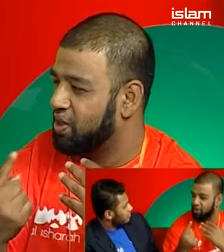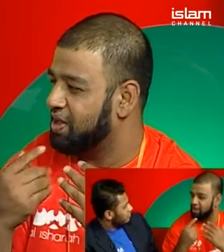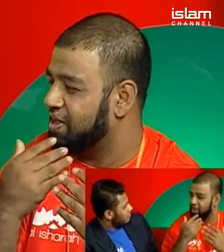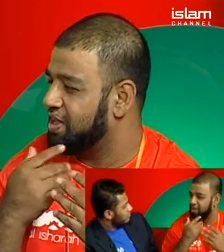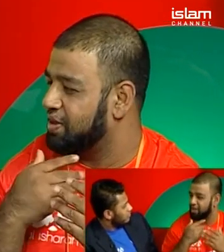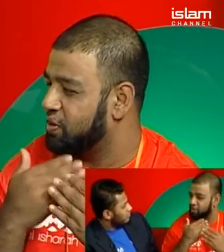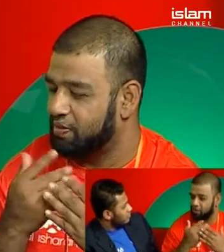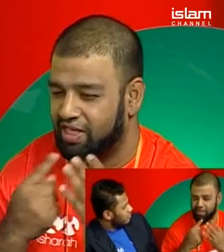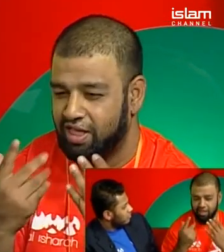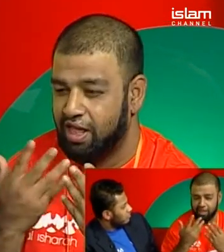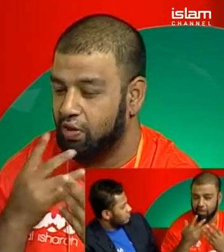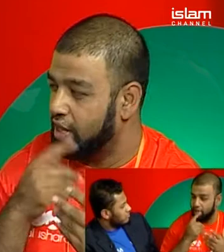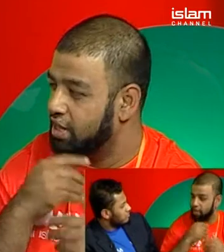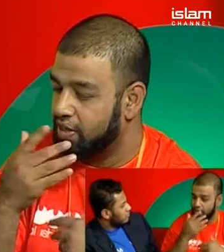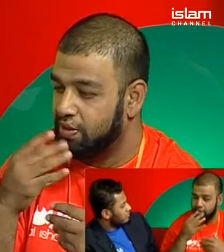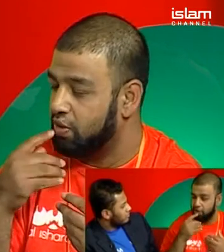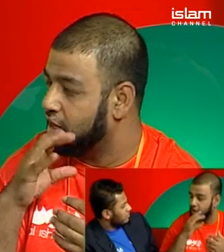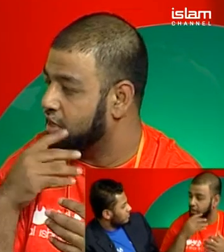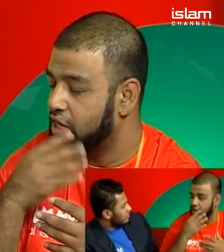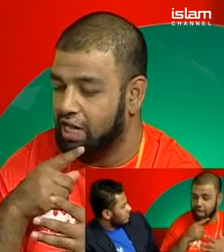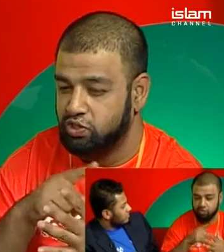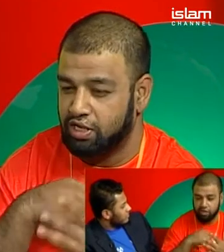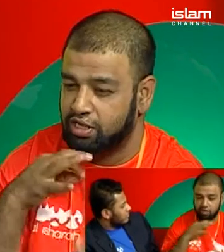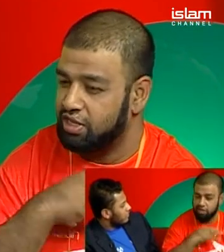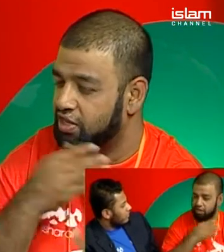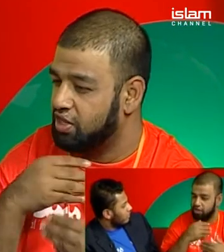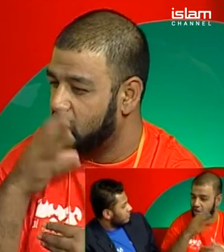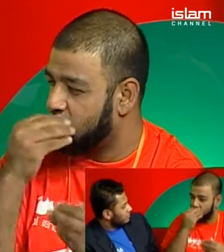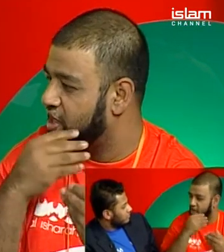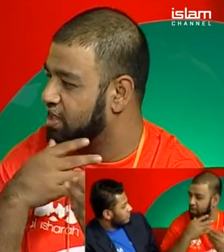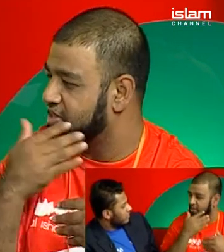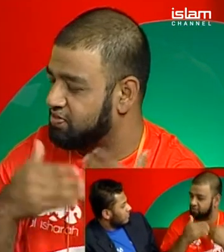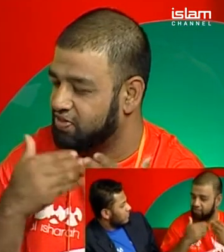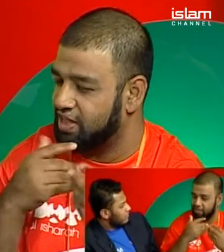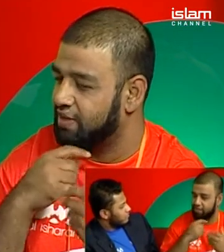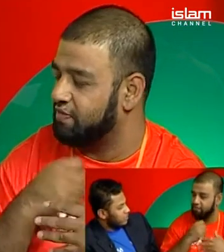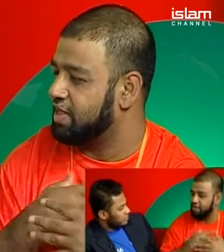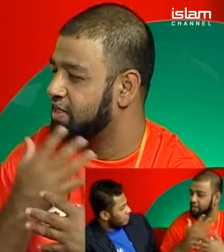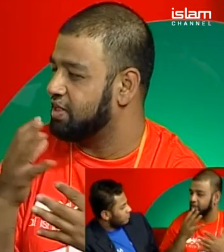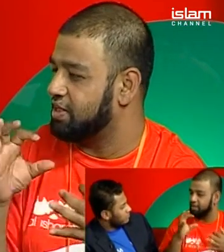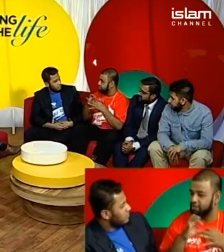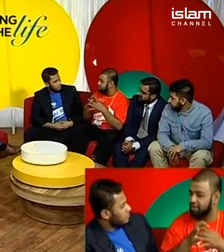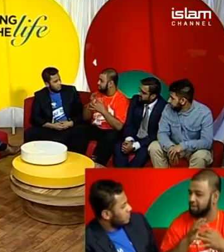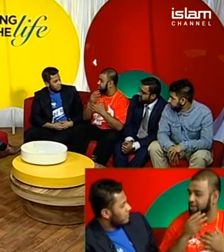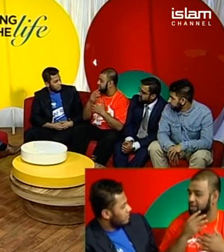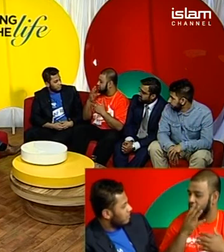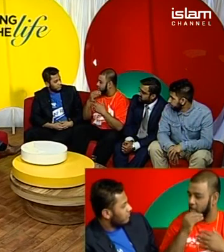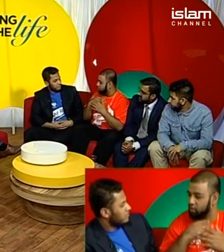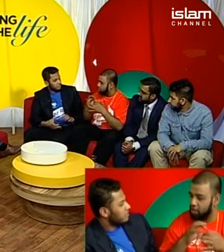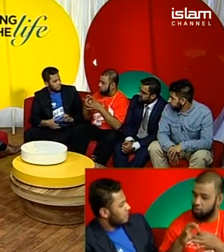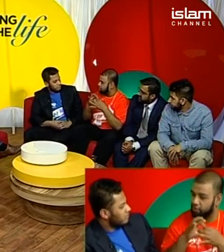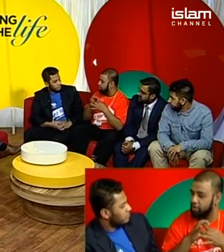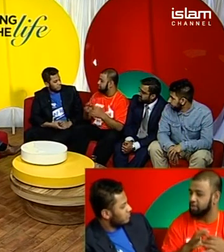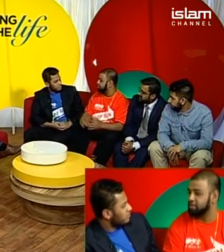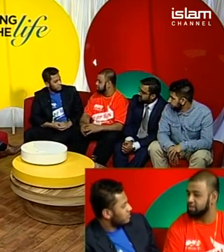Before, it's been very slow. The support is very hard. And then through Isharah, we started learning about Islam,